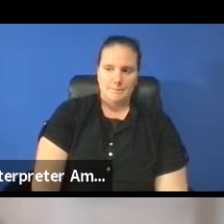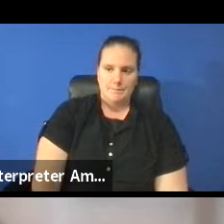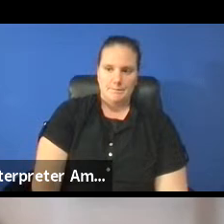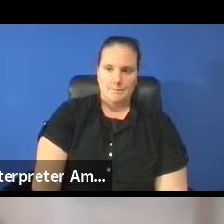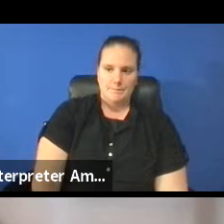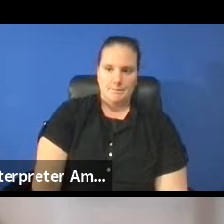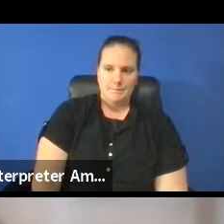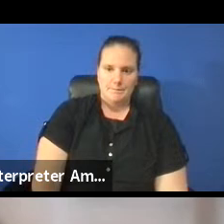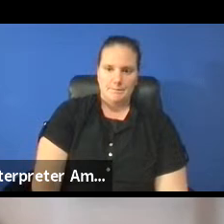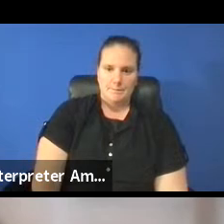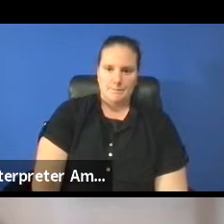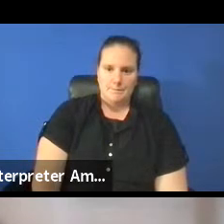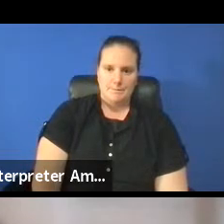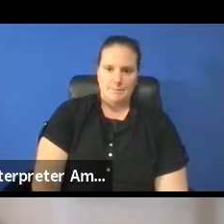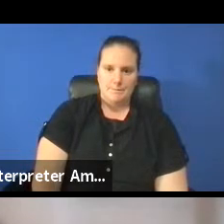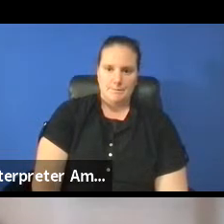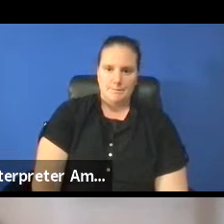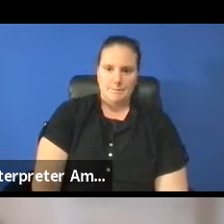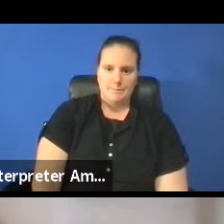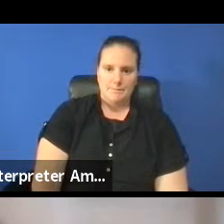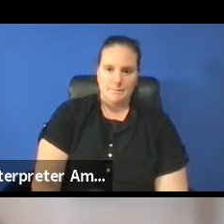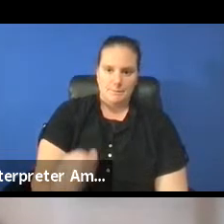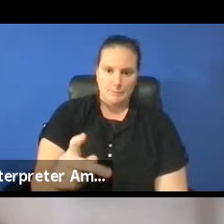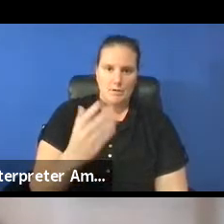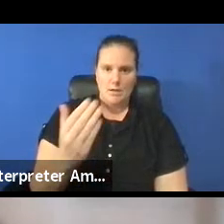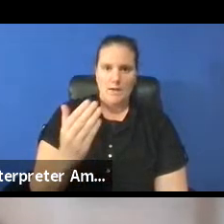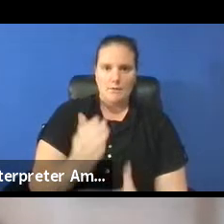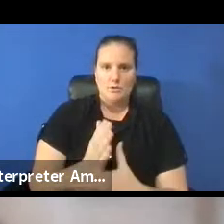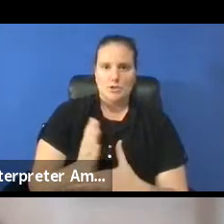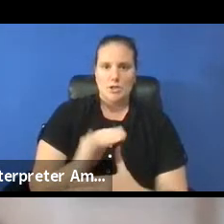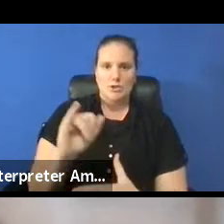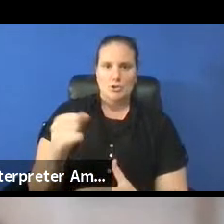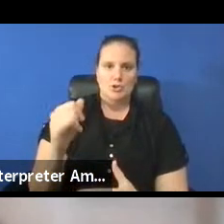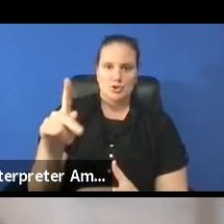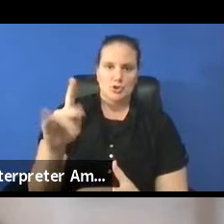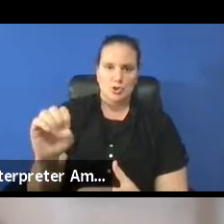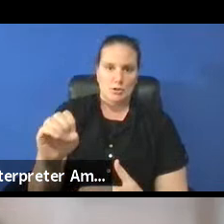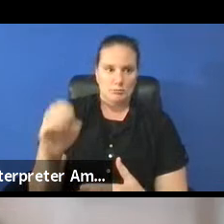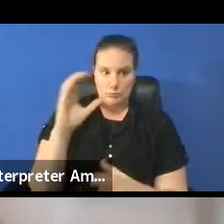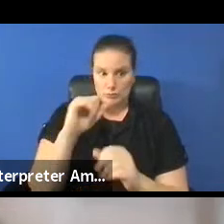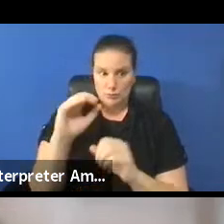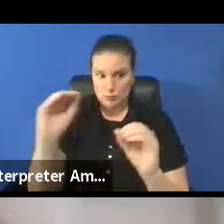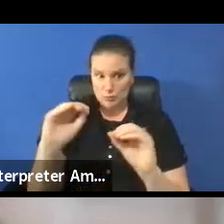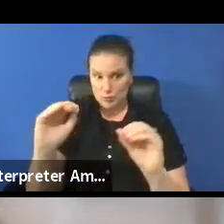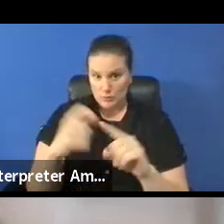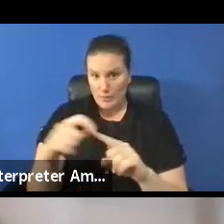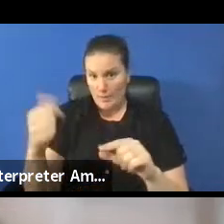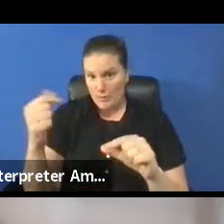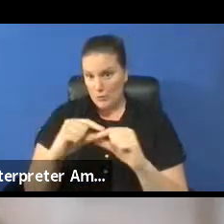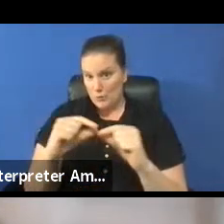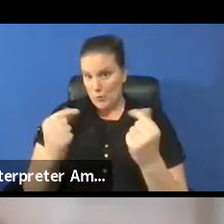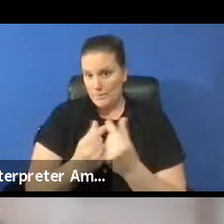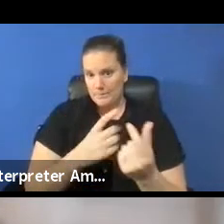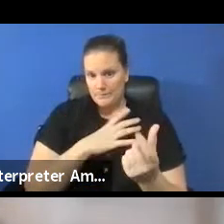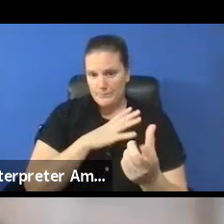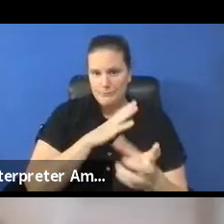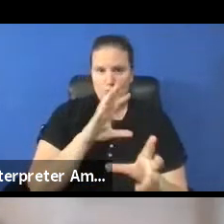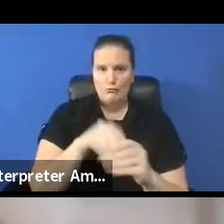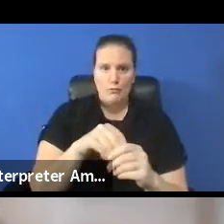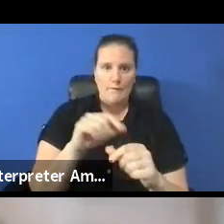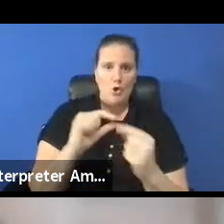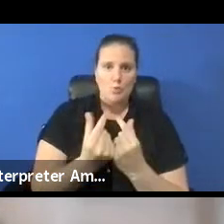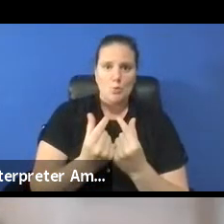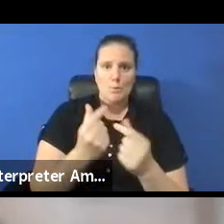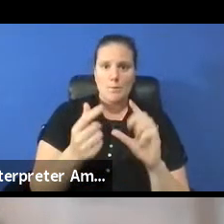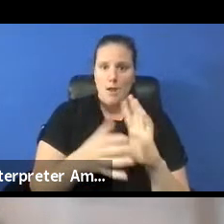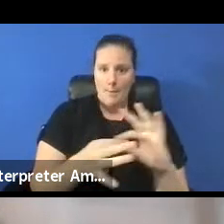Okay, thanks for sharing, Jake. So I'm assuming there's nothing else from anybody else from your group. I'll jump into our group's